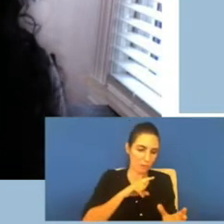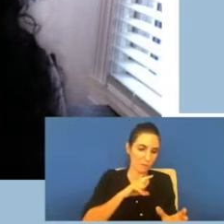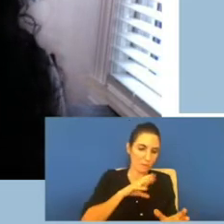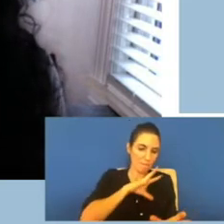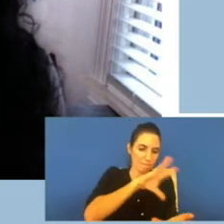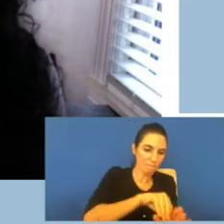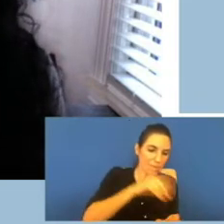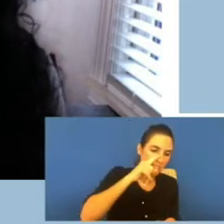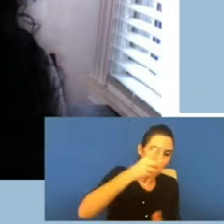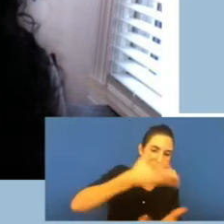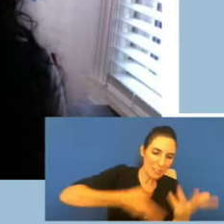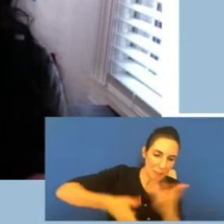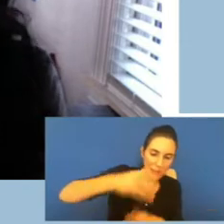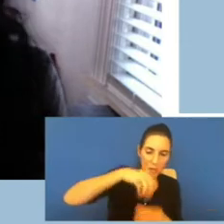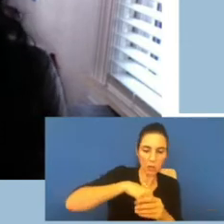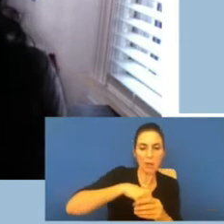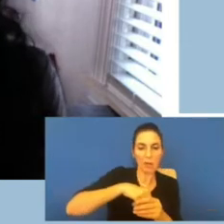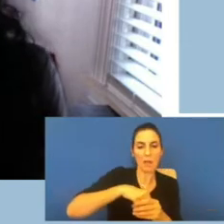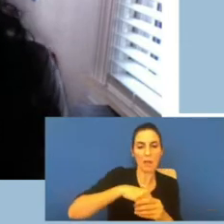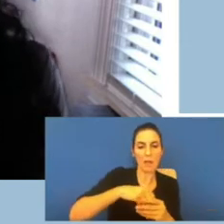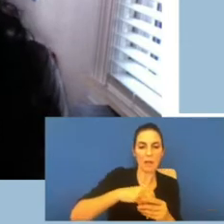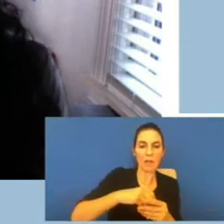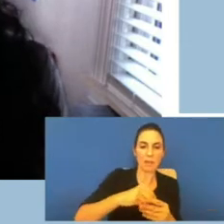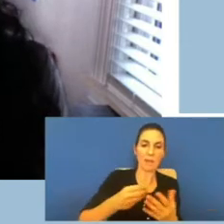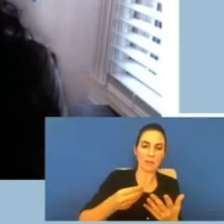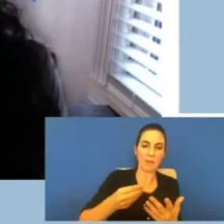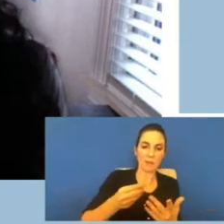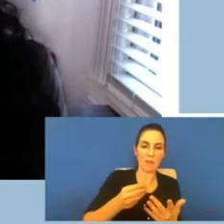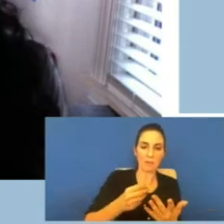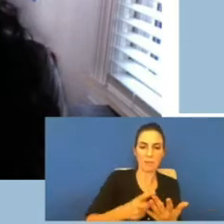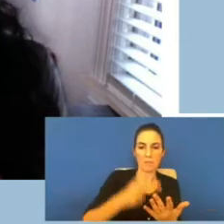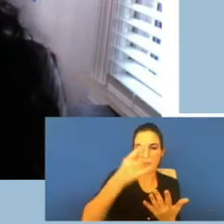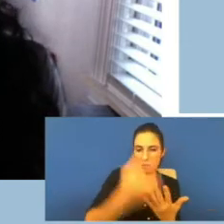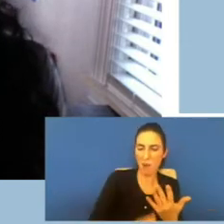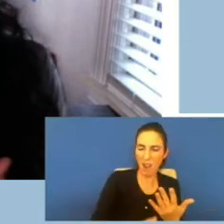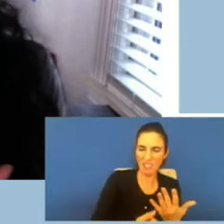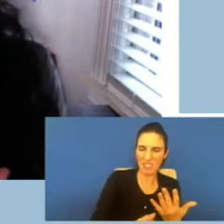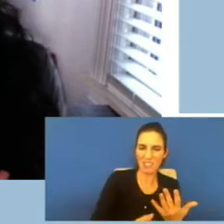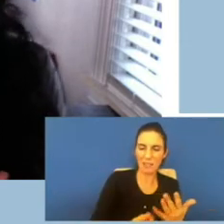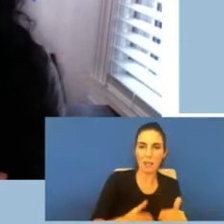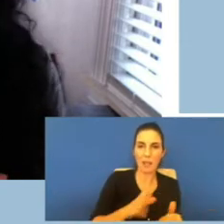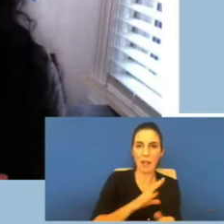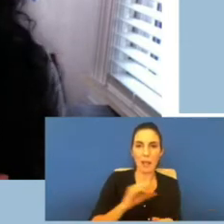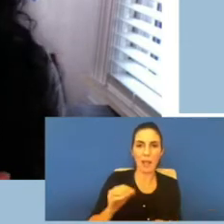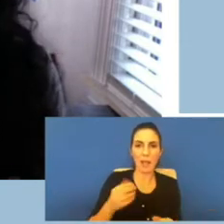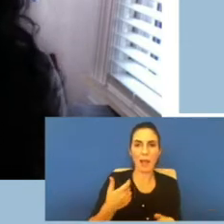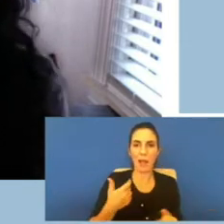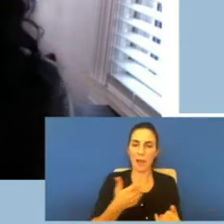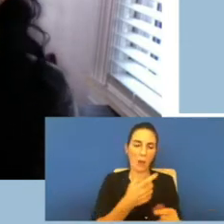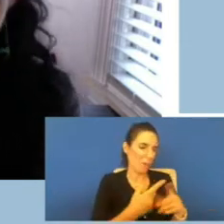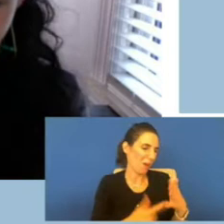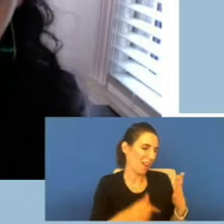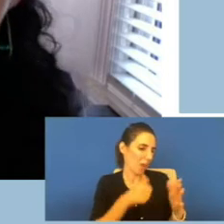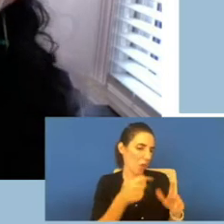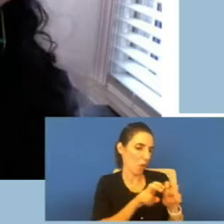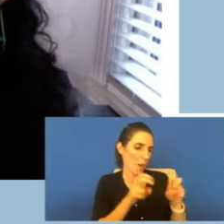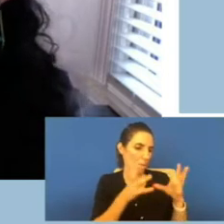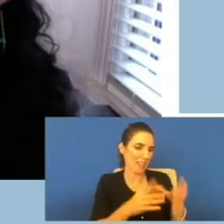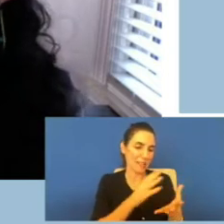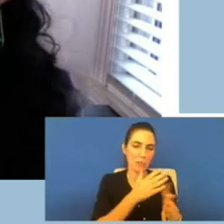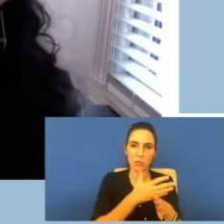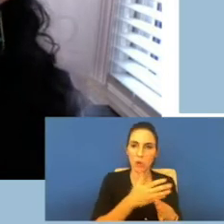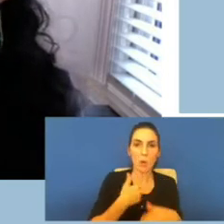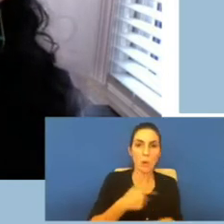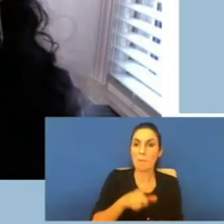And what I want to draw out is related to what Remy was sharing and others were sharing, which is that we don't ask questions about